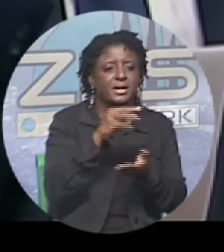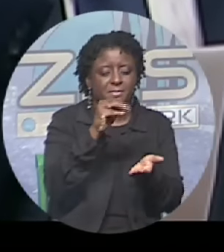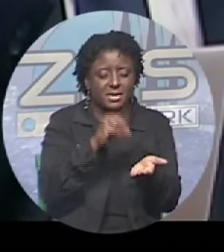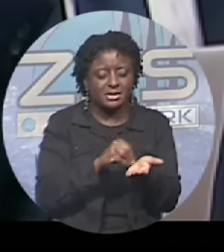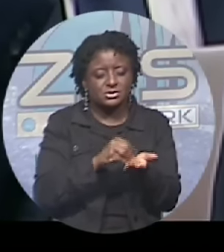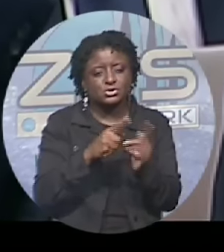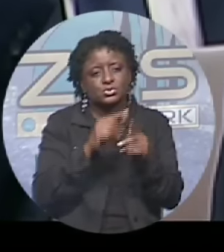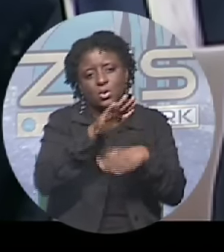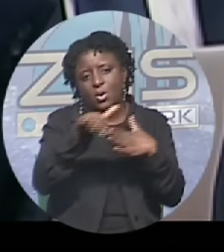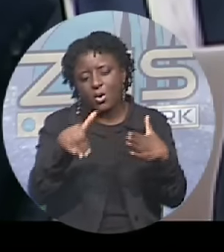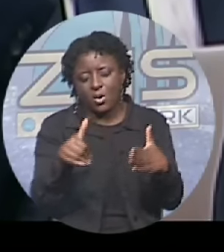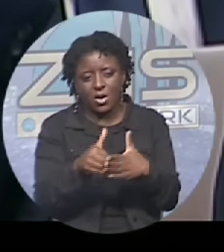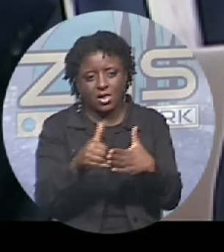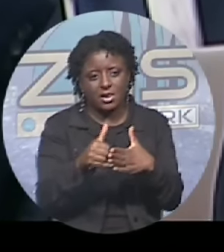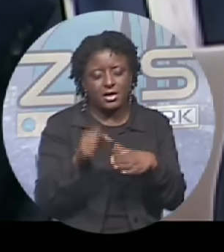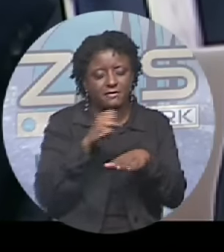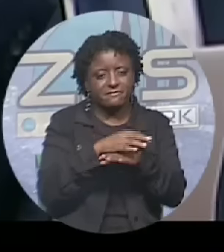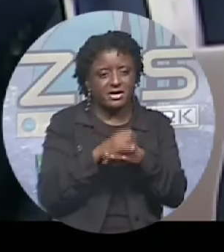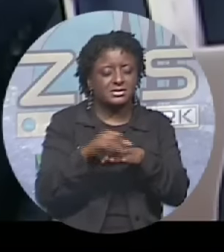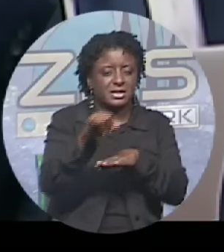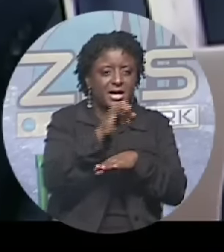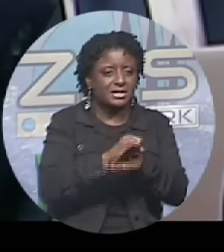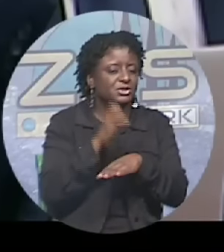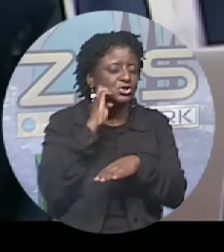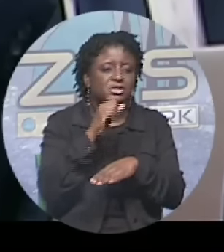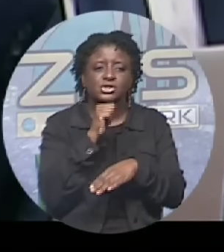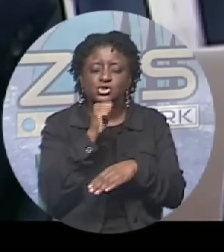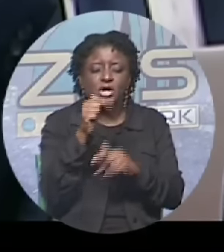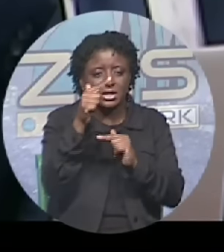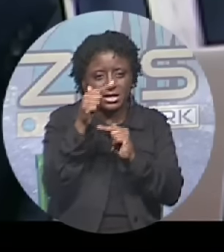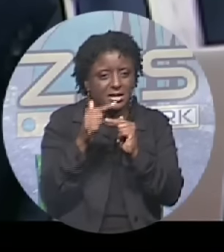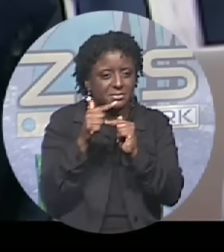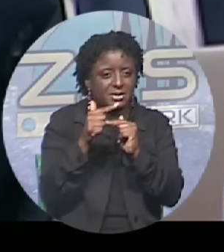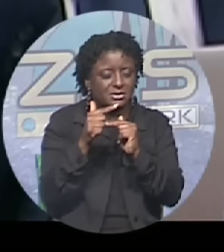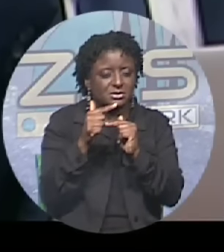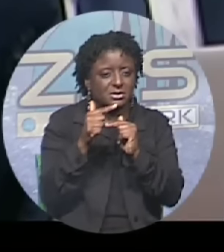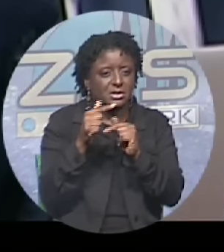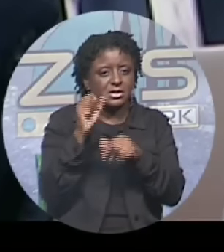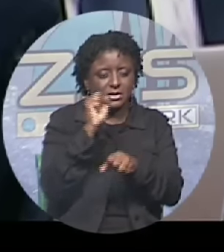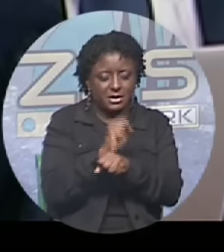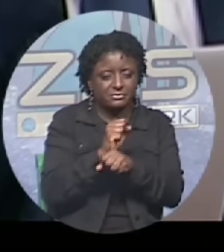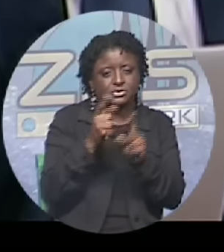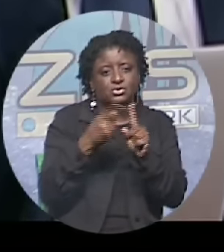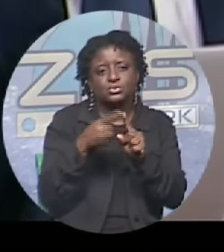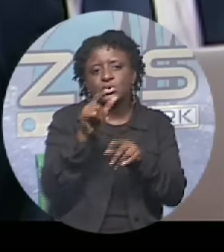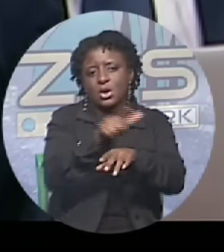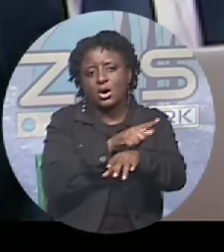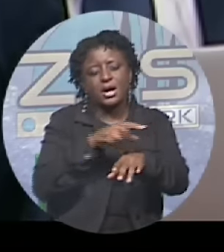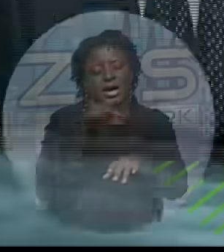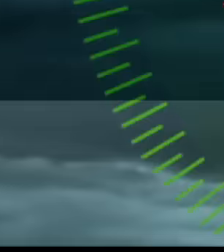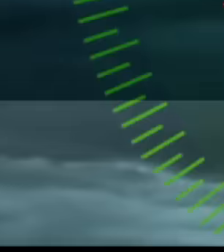the affected islands. She did not limit the effort to Long Island.